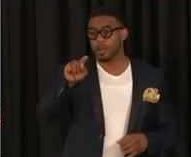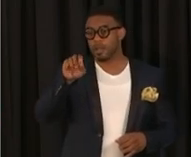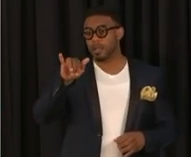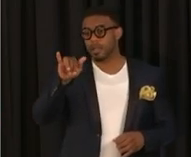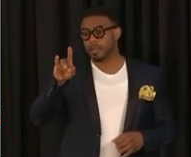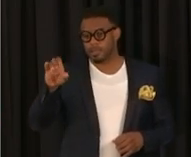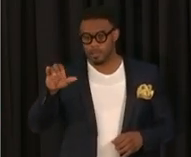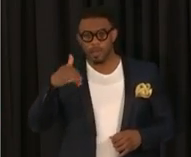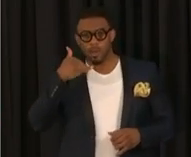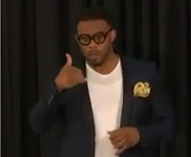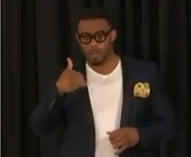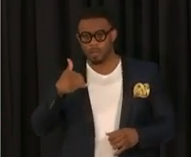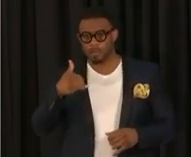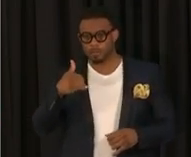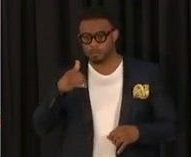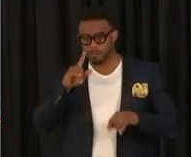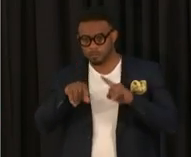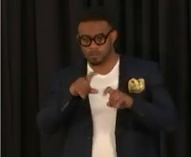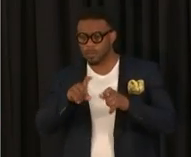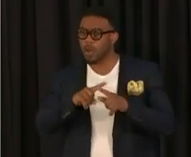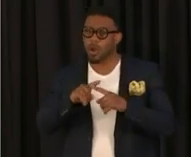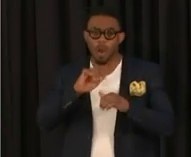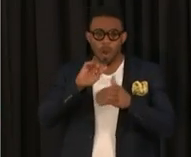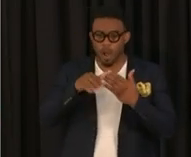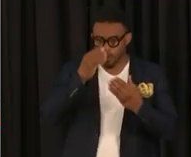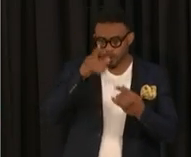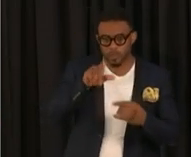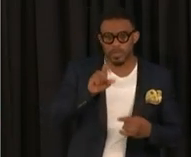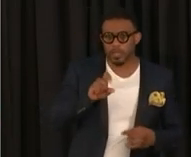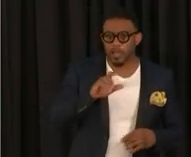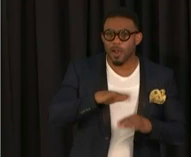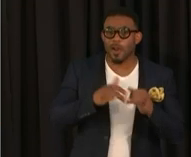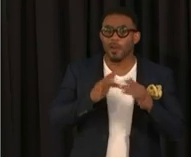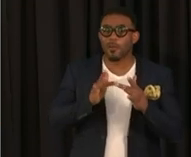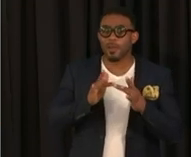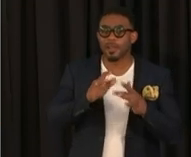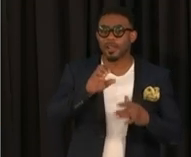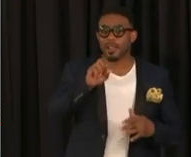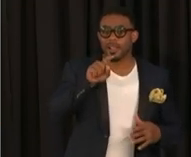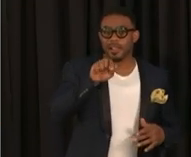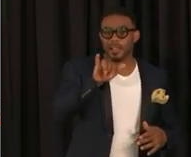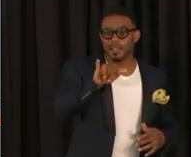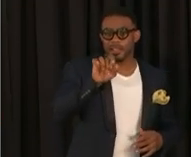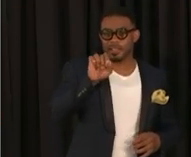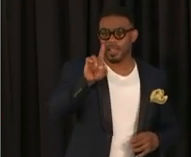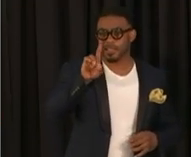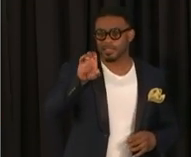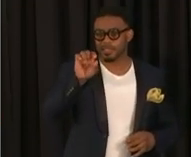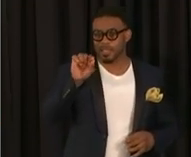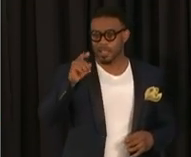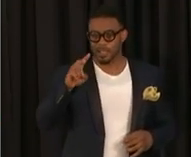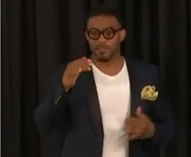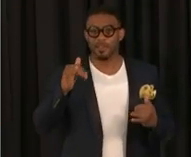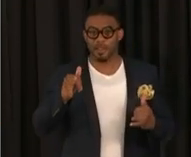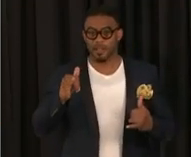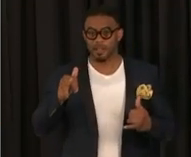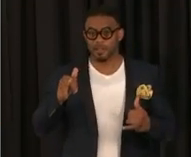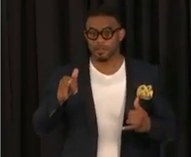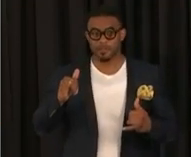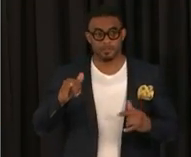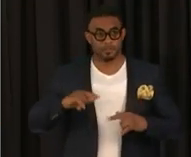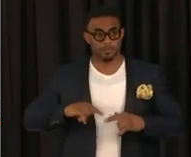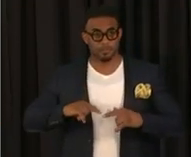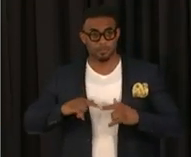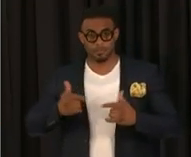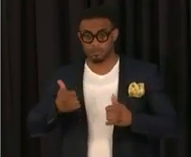1-833-4-STAY-DC. You can call that line with questions, but really all the information you need is at stay.dc.gov. So with that, I want to get a